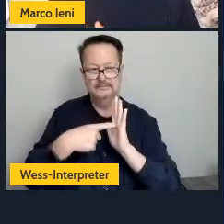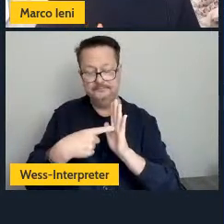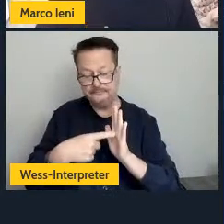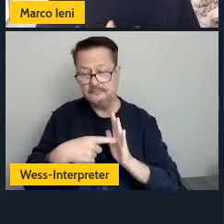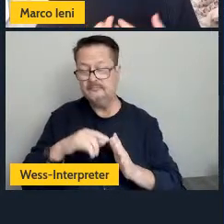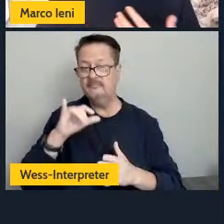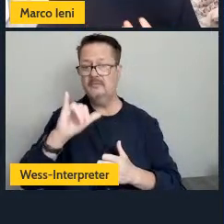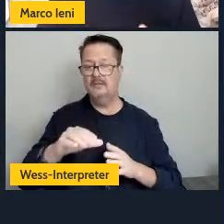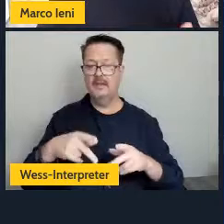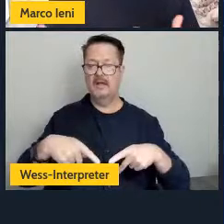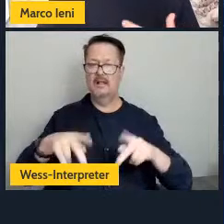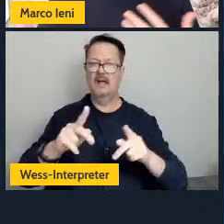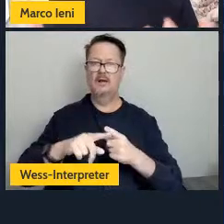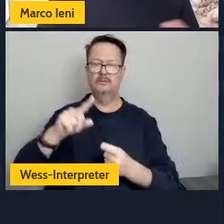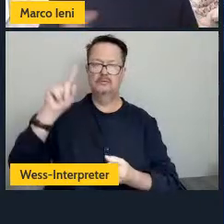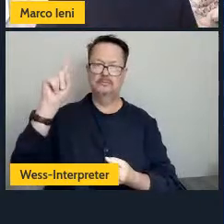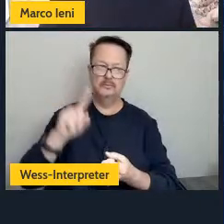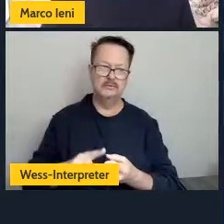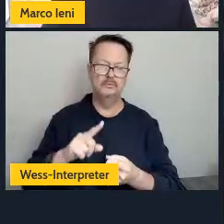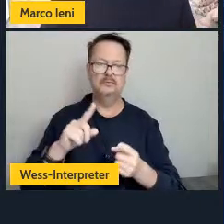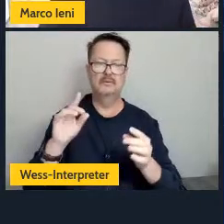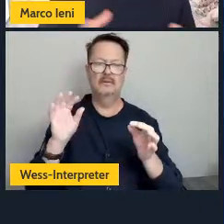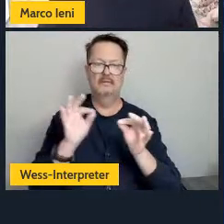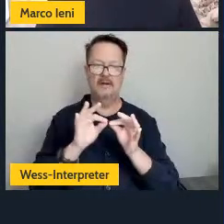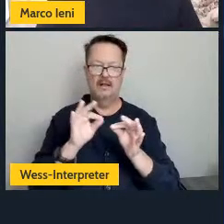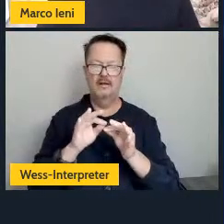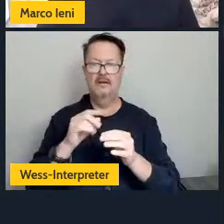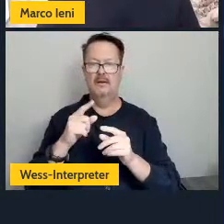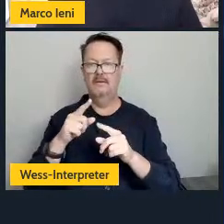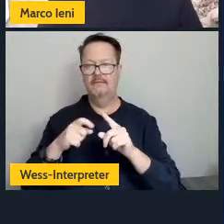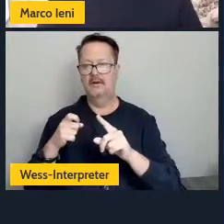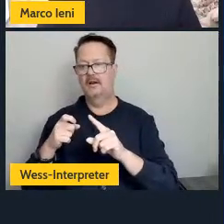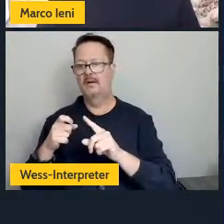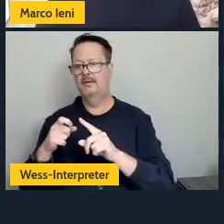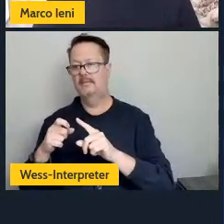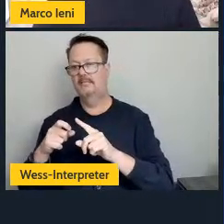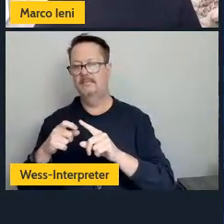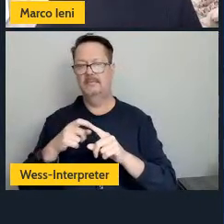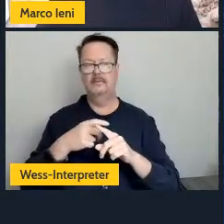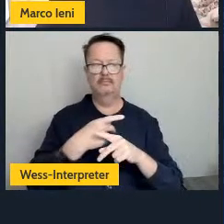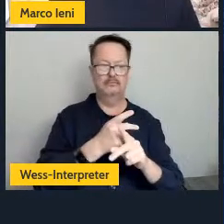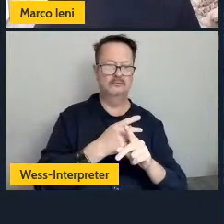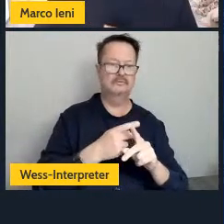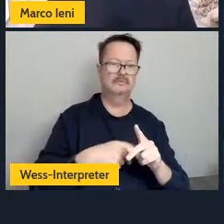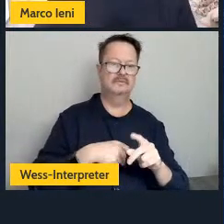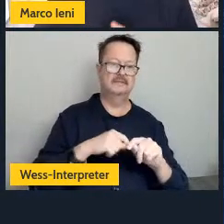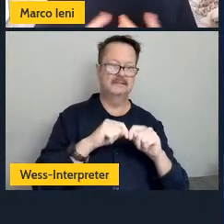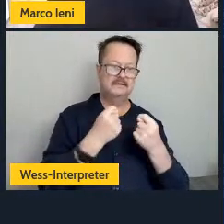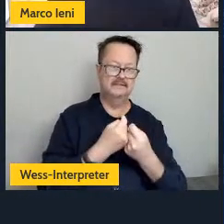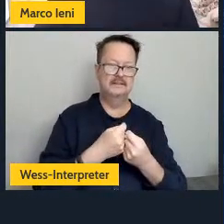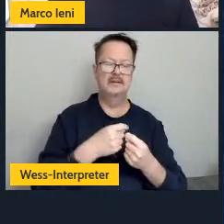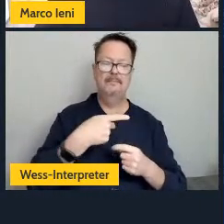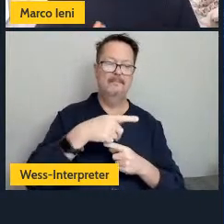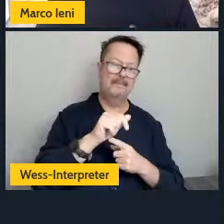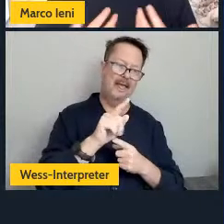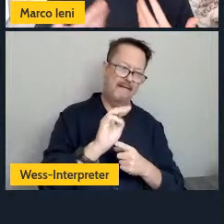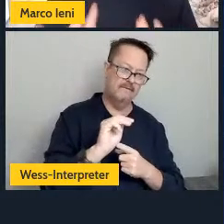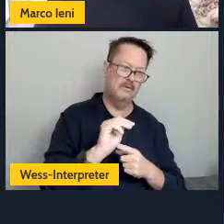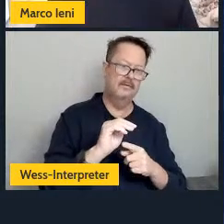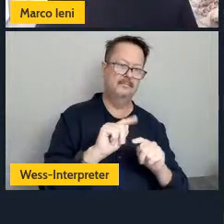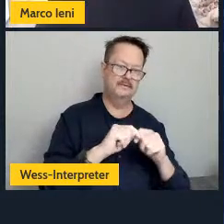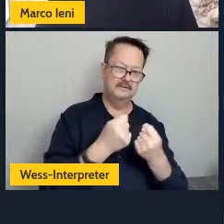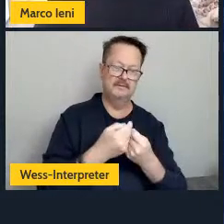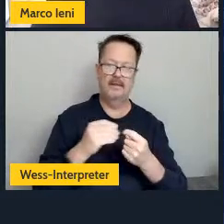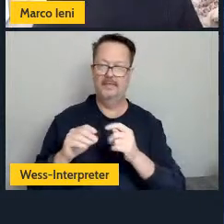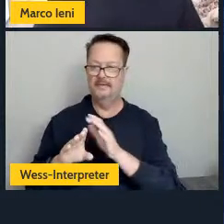allows to reduce the barrier between the platform team and the developers team. So the devs can